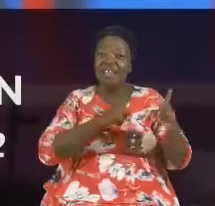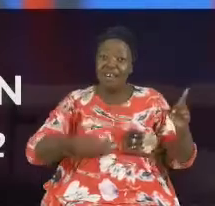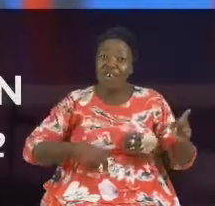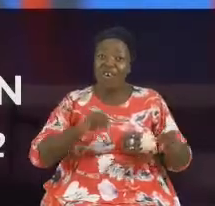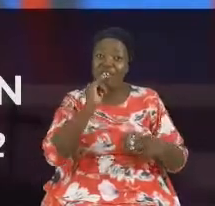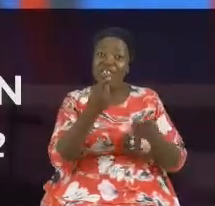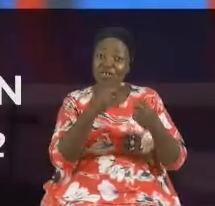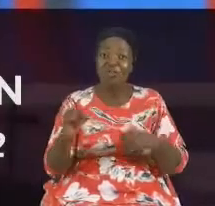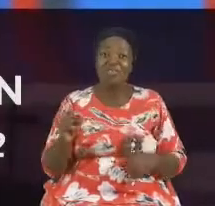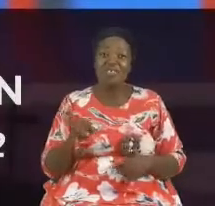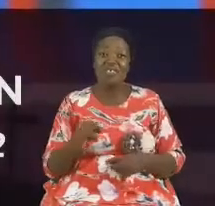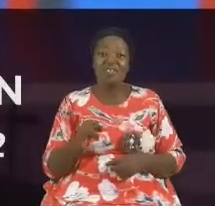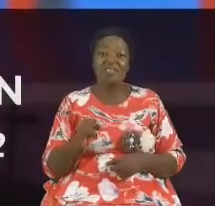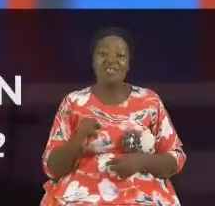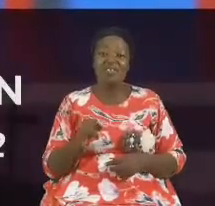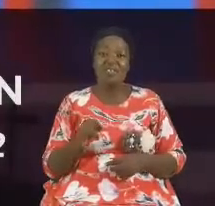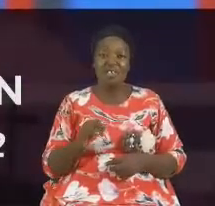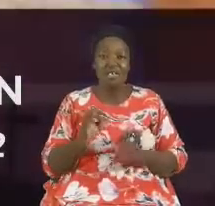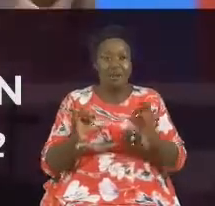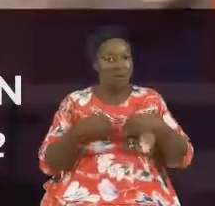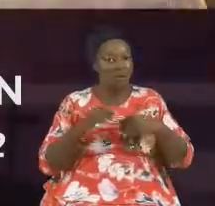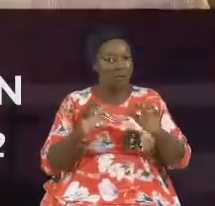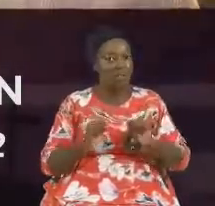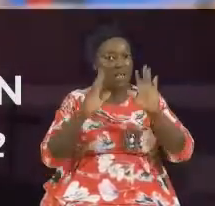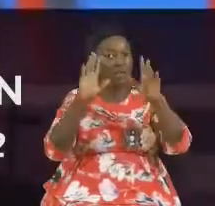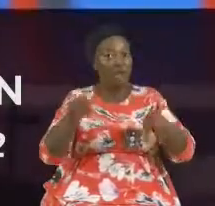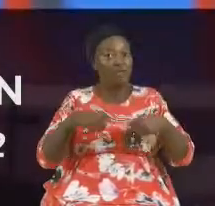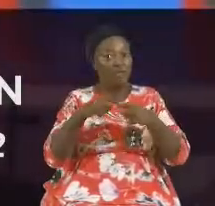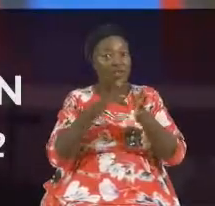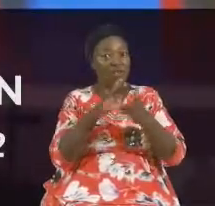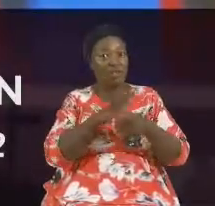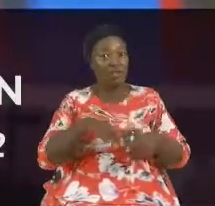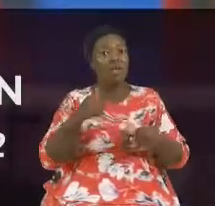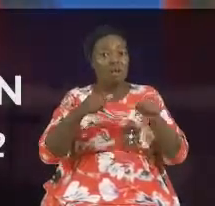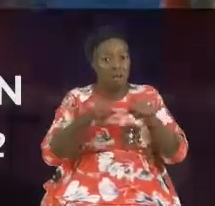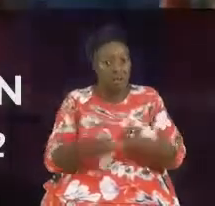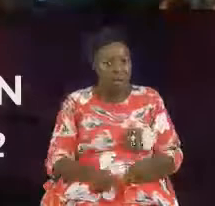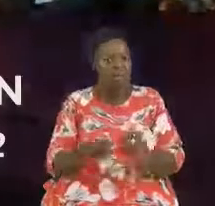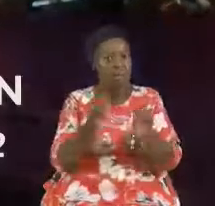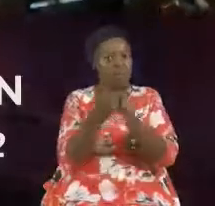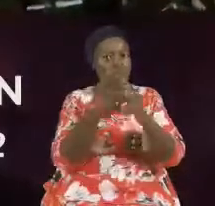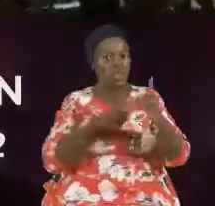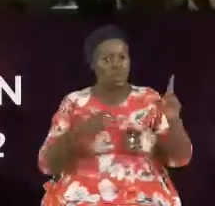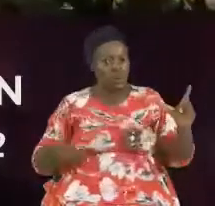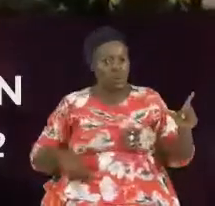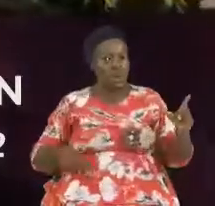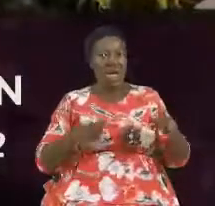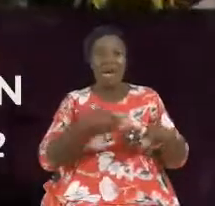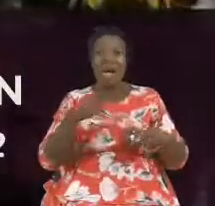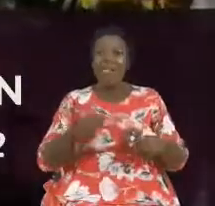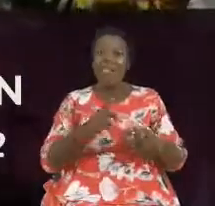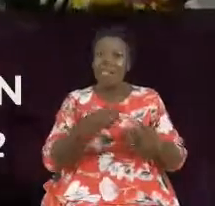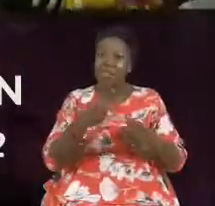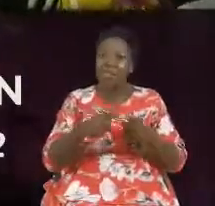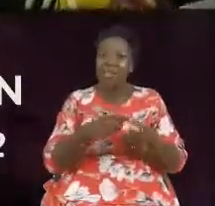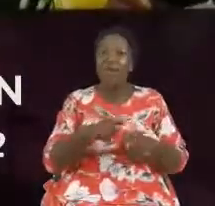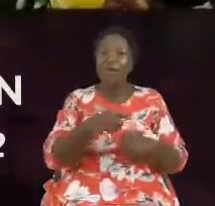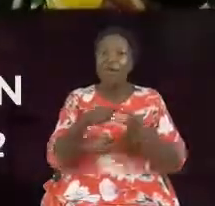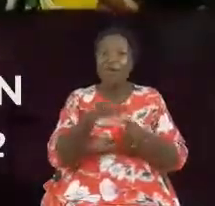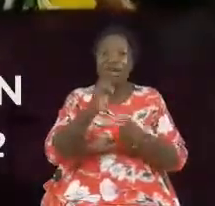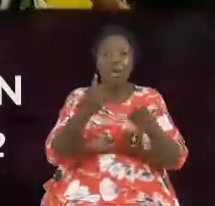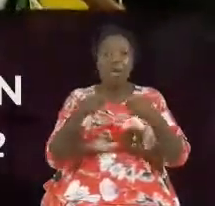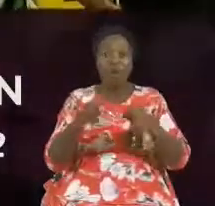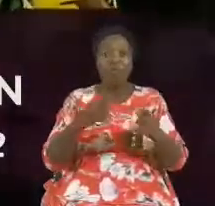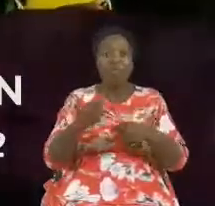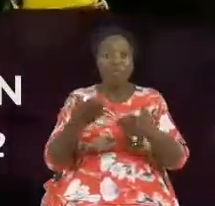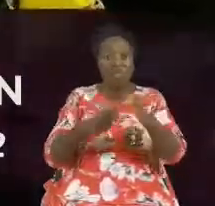The Lord is coming. I said, the Lord is coming. If you have given your life to the Lord, you remain with